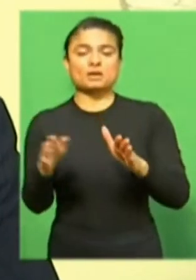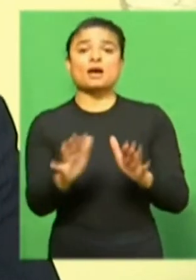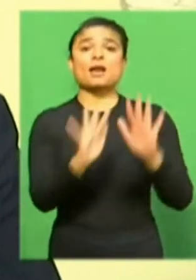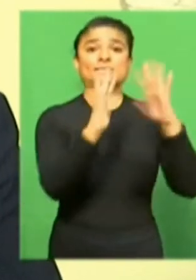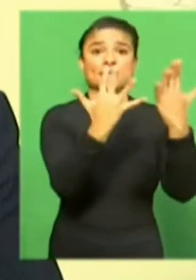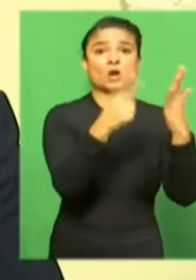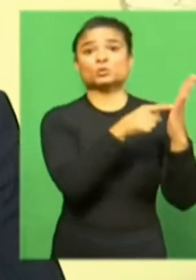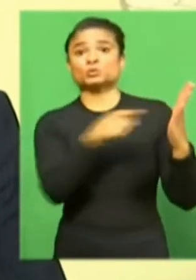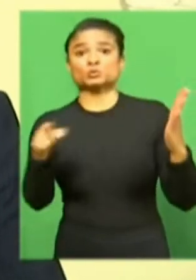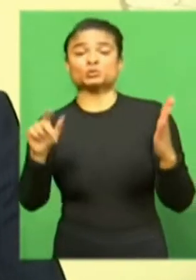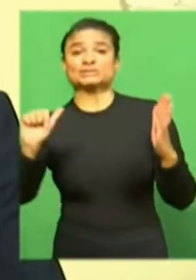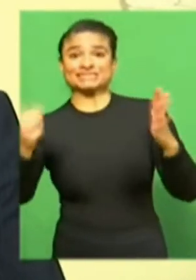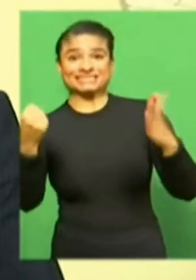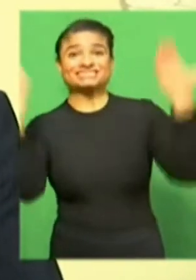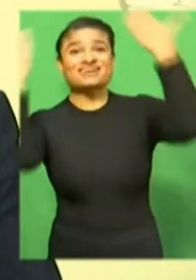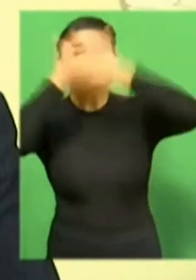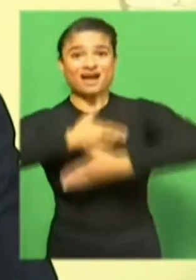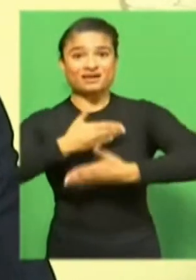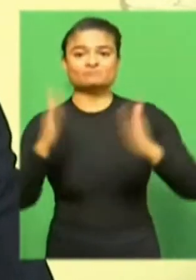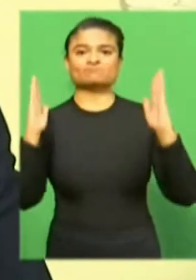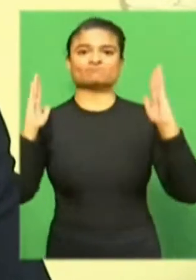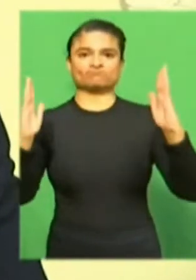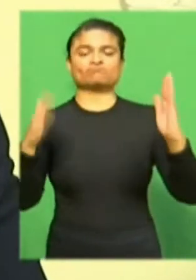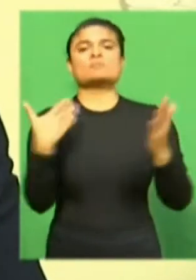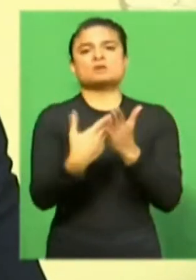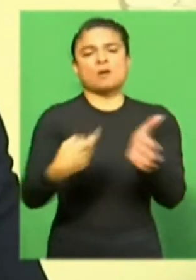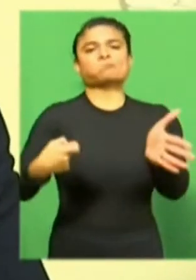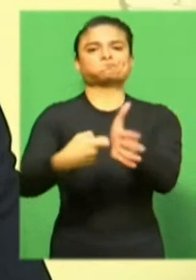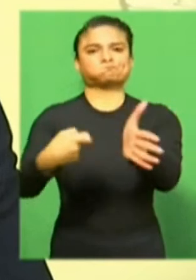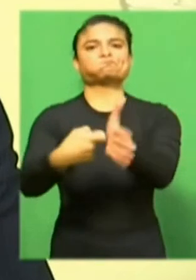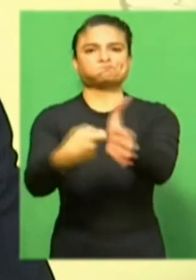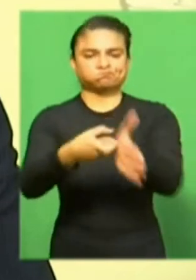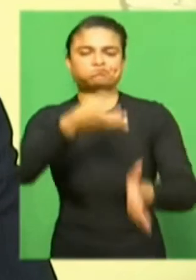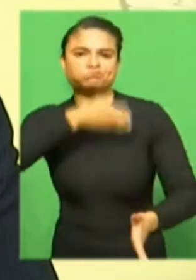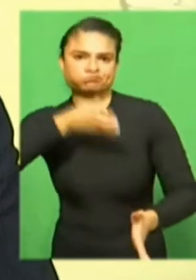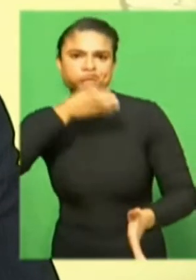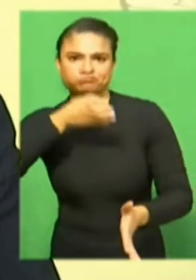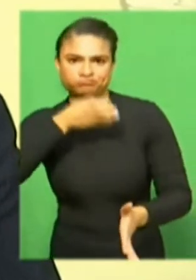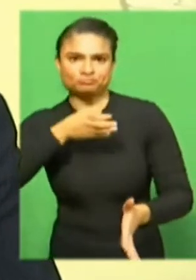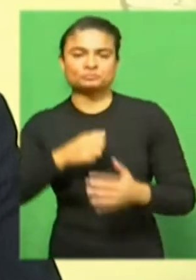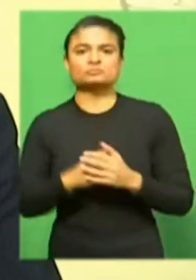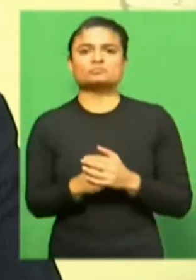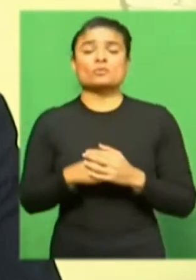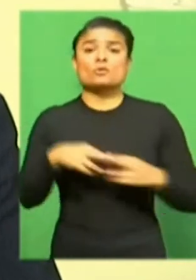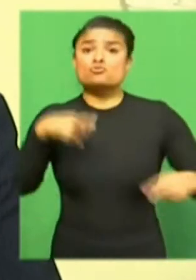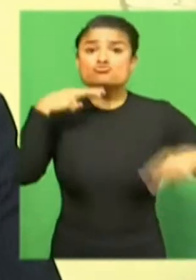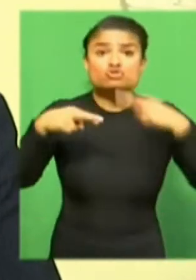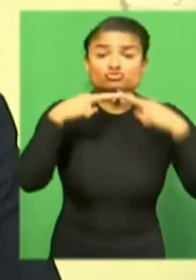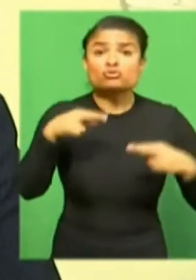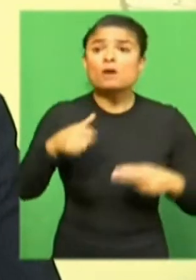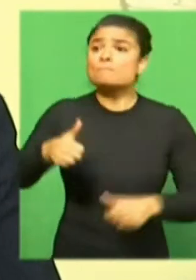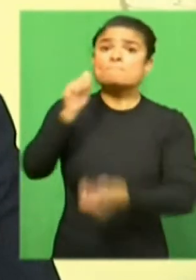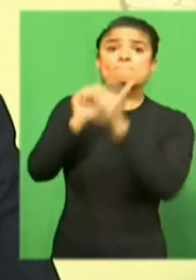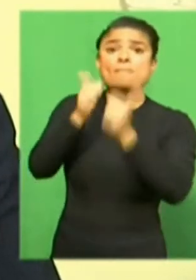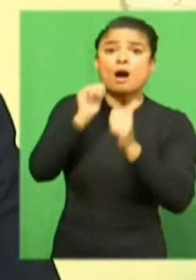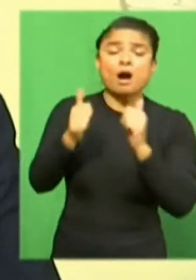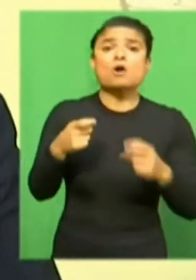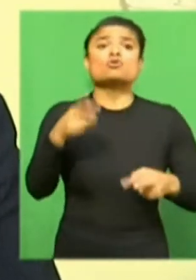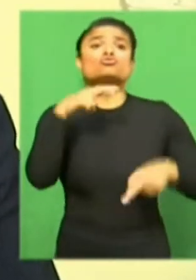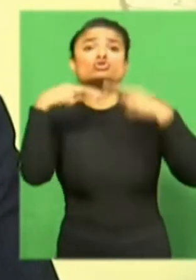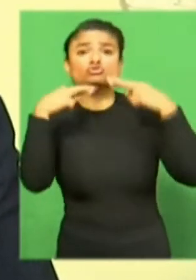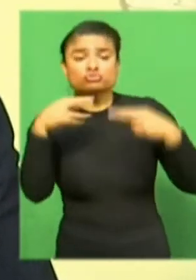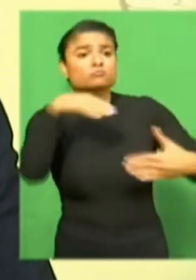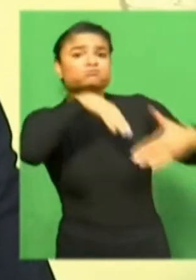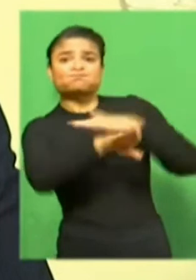on-site consumption will be permitted as per license conditions up to